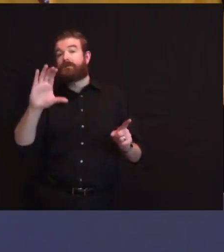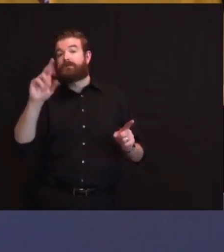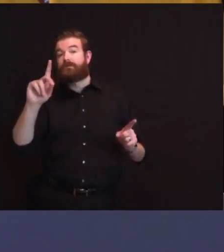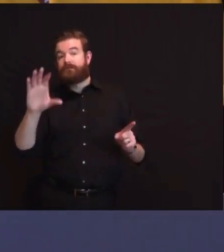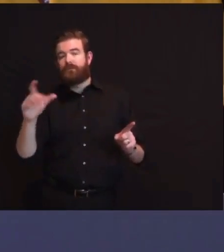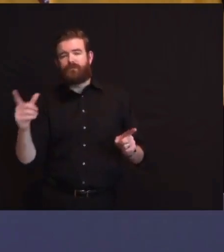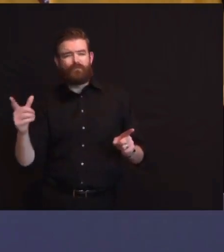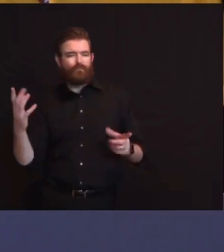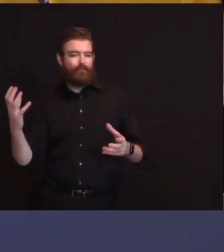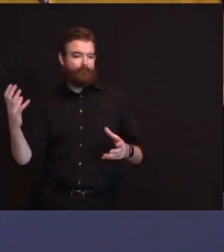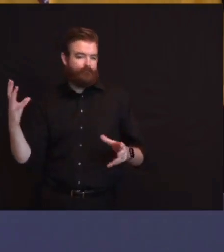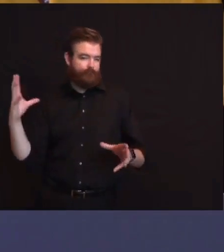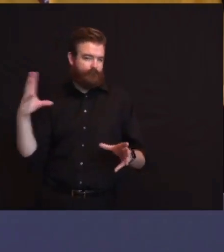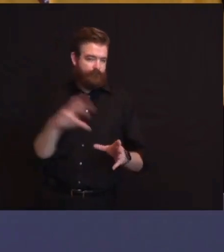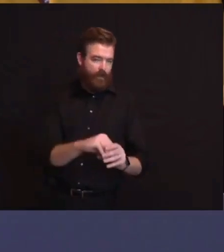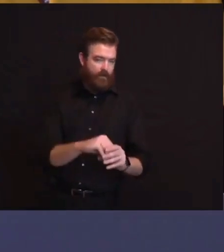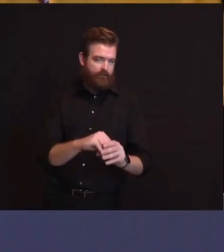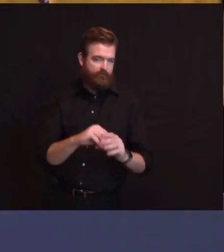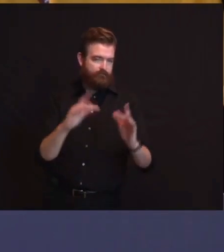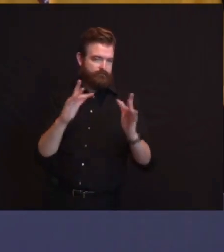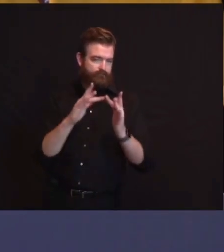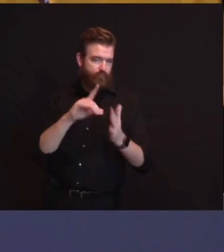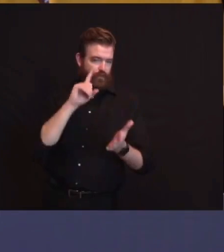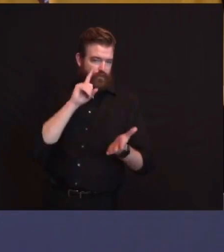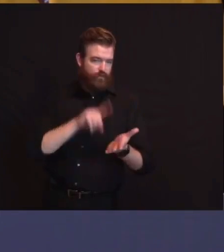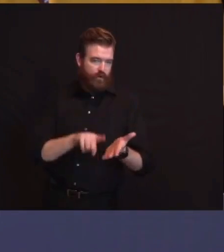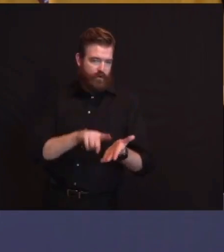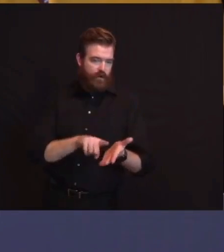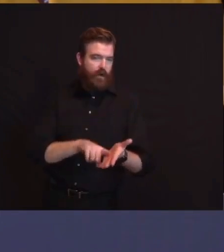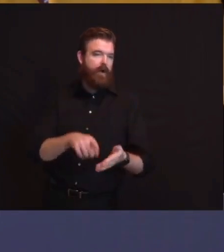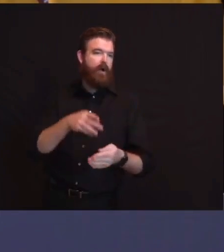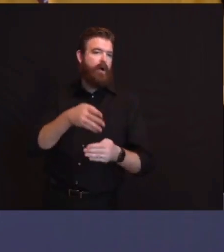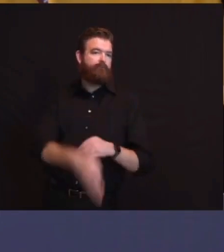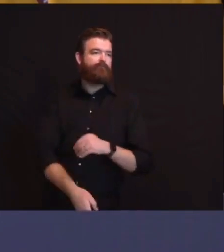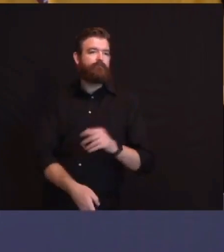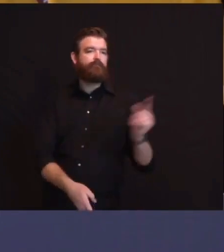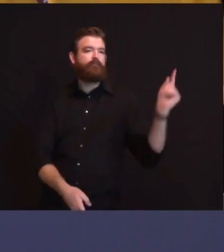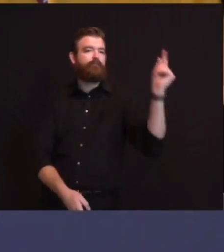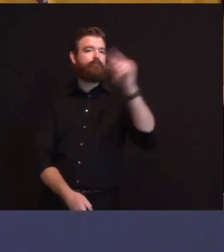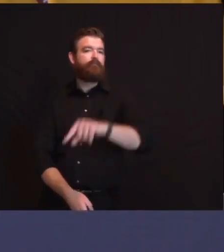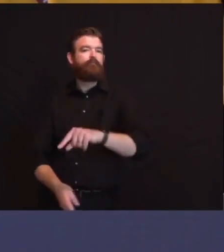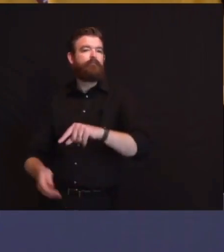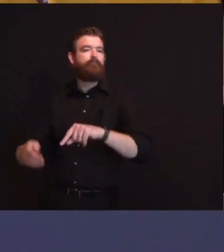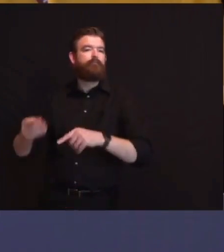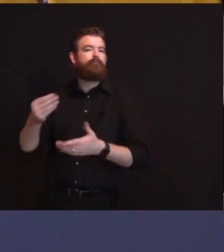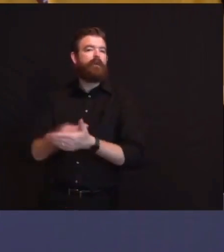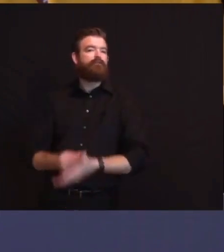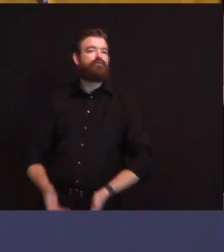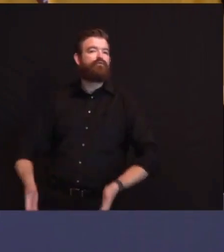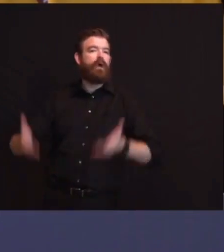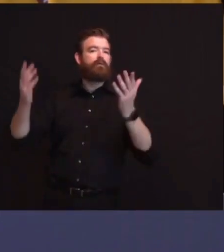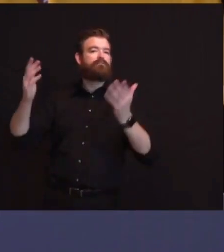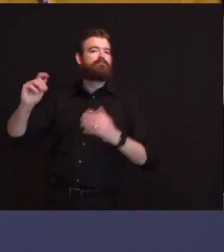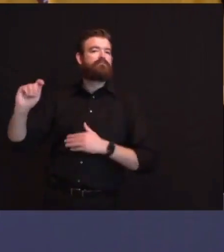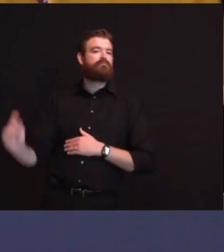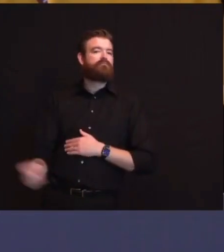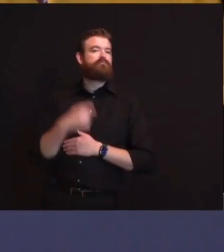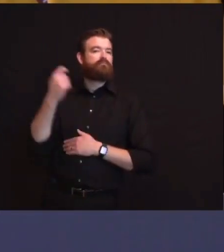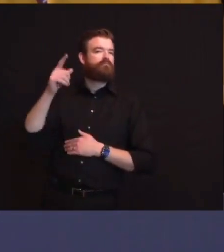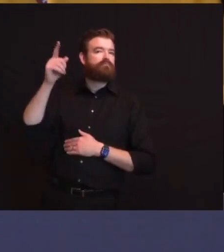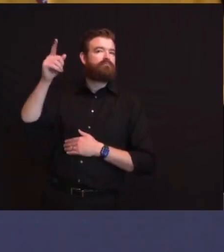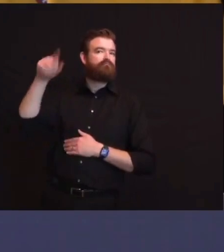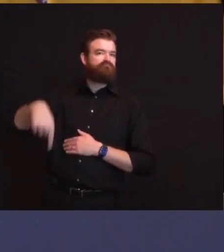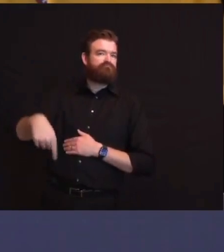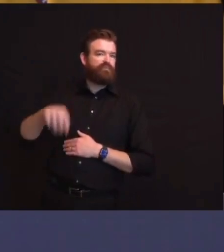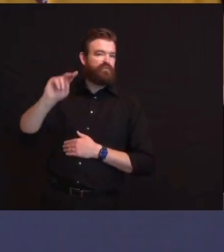role in contact tracing after the Bedminster event, but they were unable to. I raised that with him just to make sure on the record that we could have used